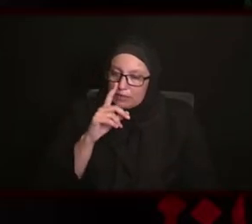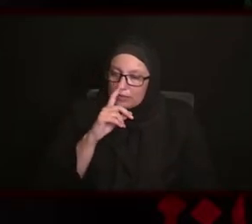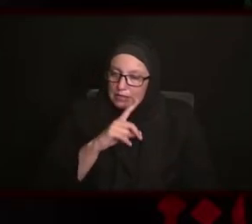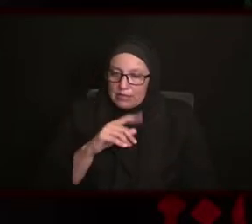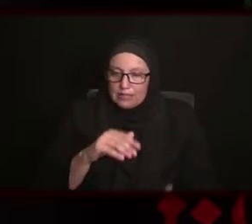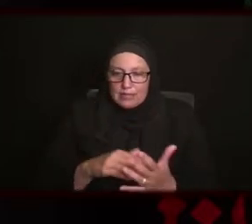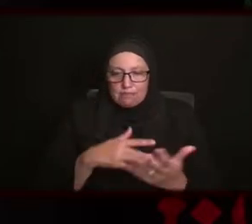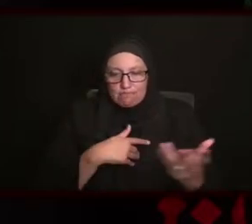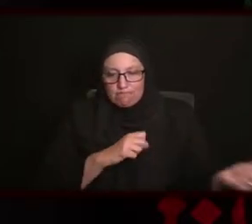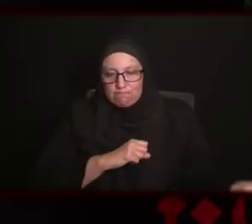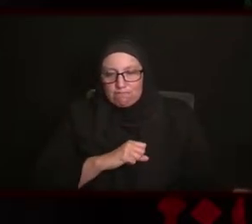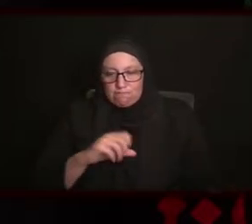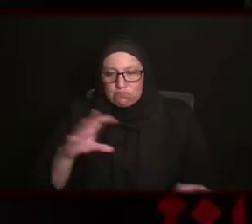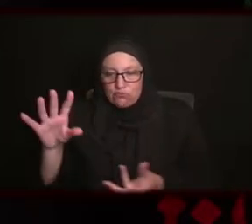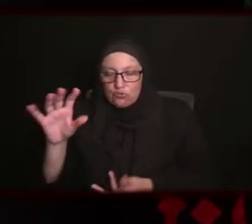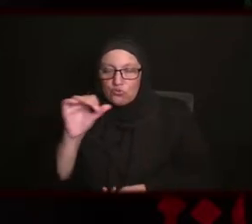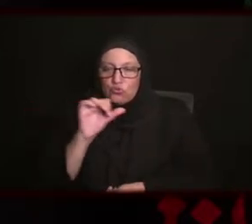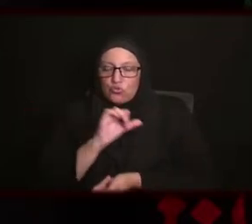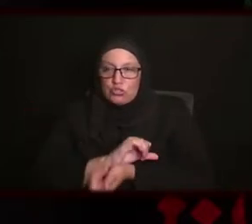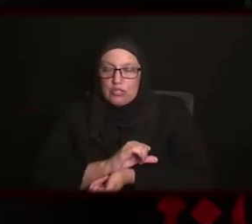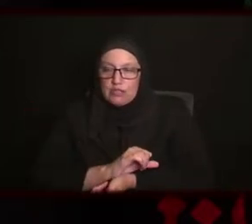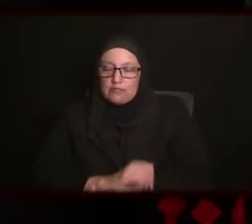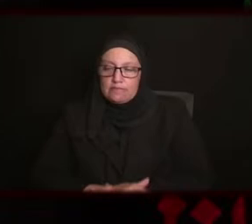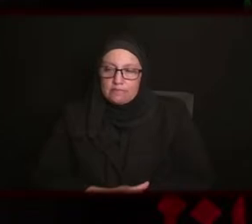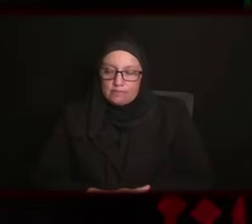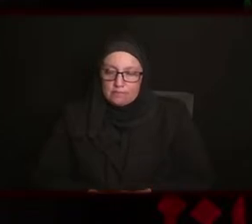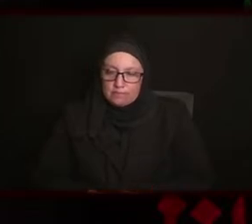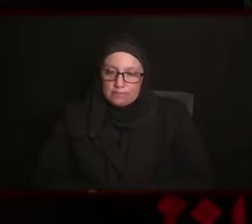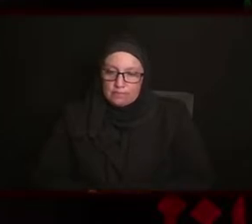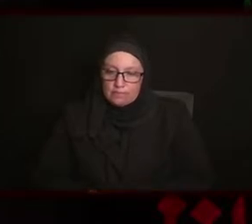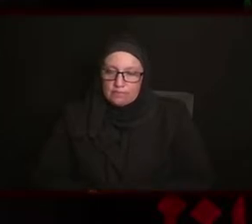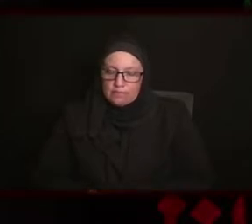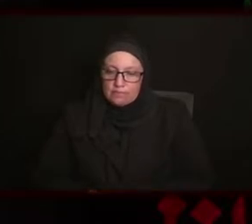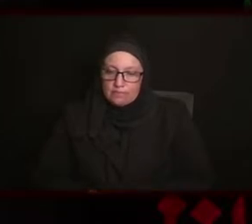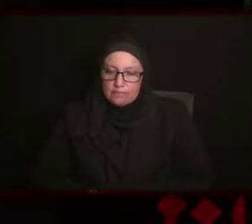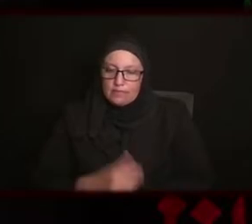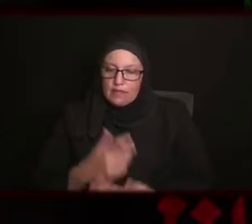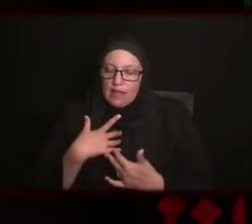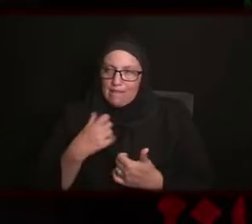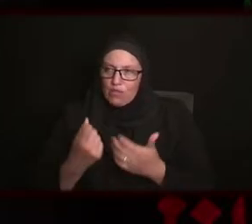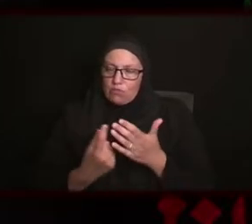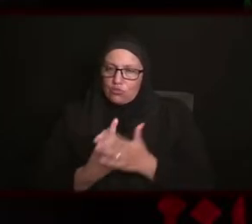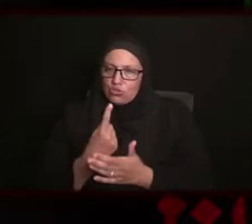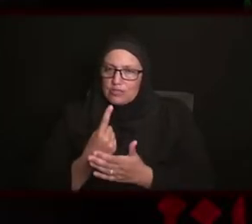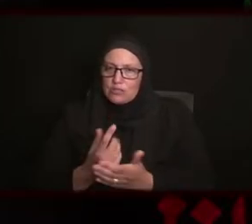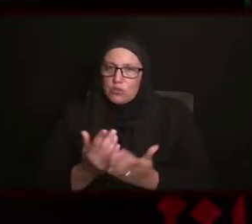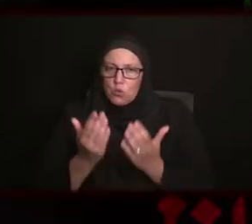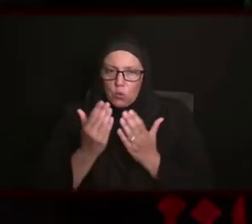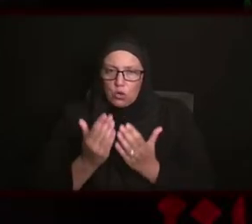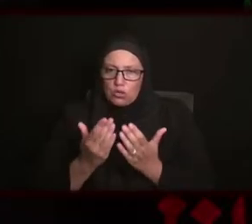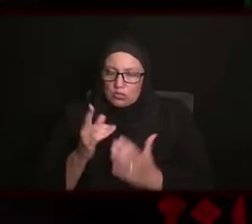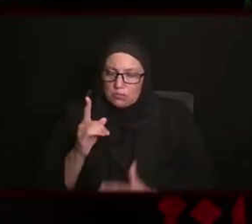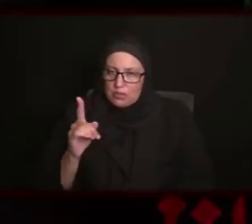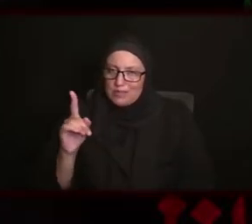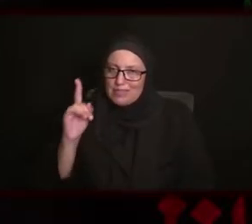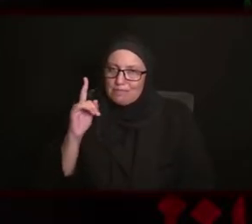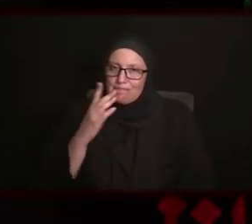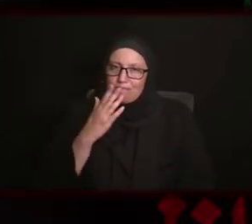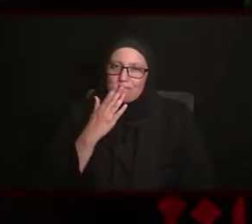jail, you have given me the opportunity to worship you, so I thank you, O